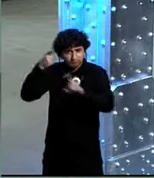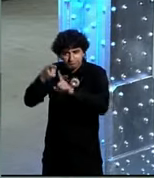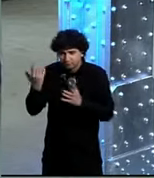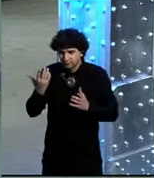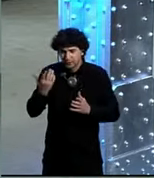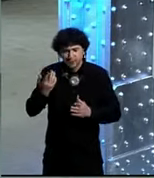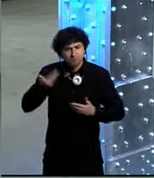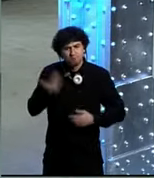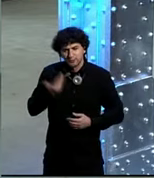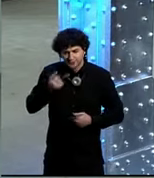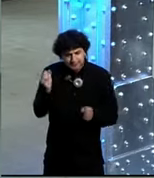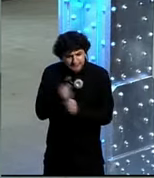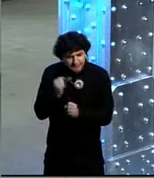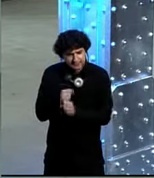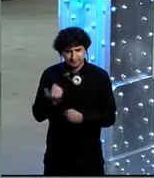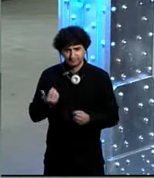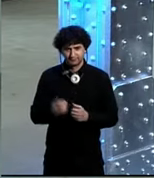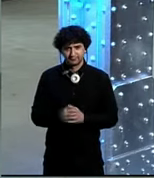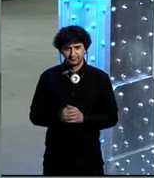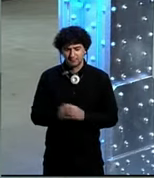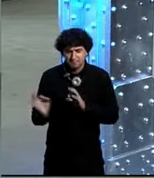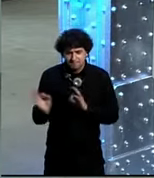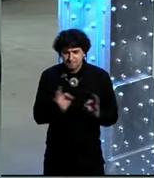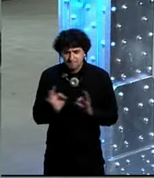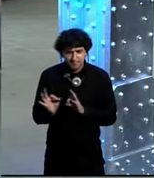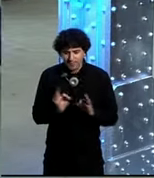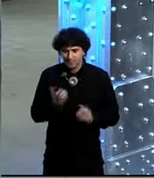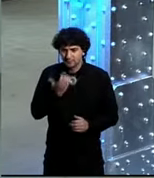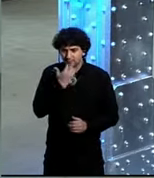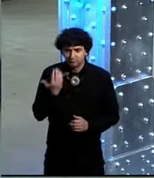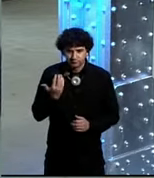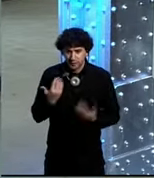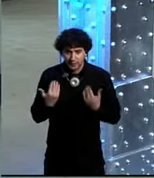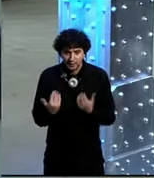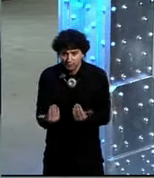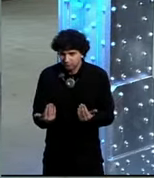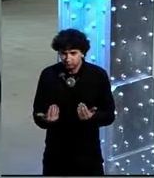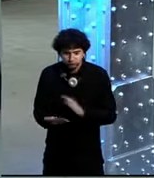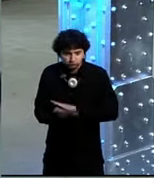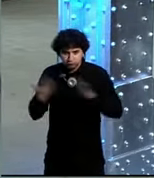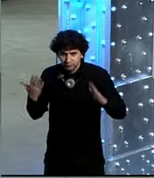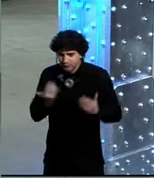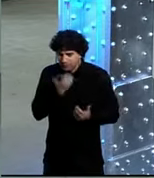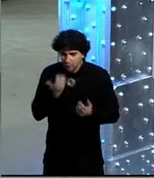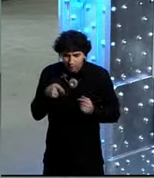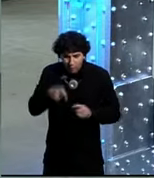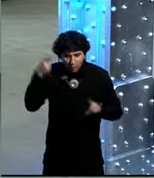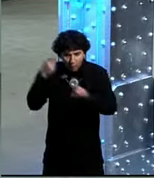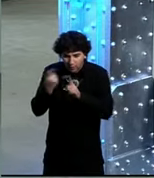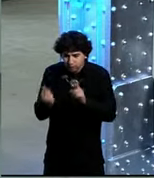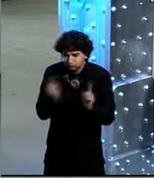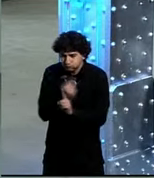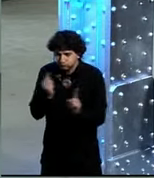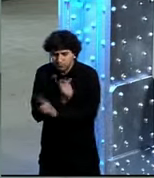ready at any given moment to rush out into the field and move those goalposts as soon as you see your project perhaps